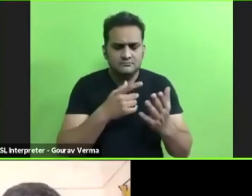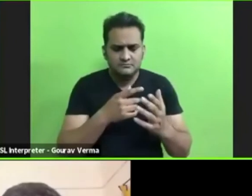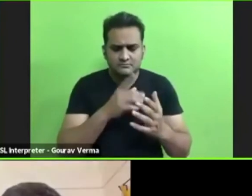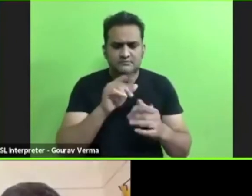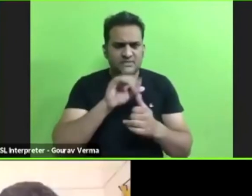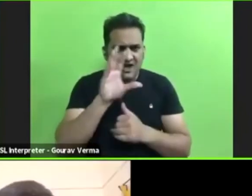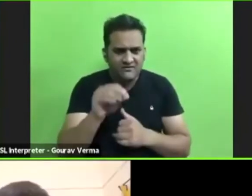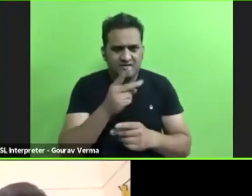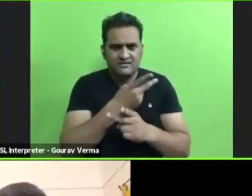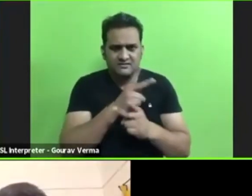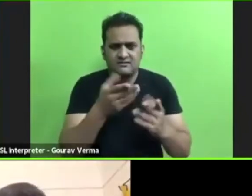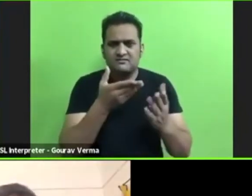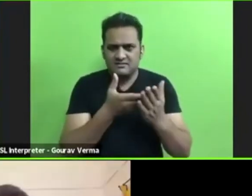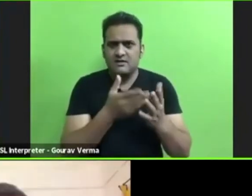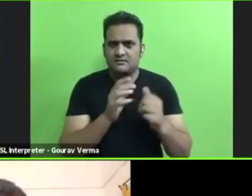African influences,